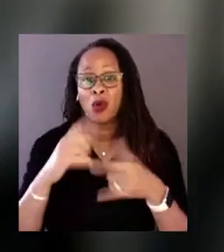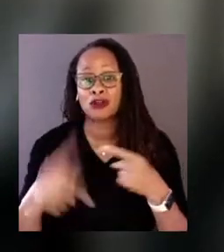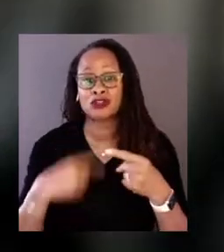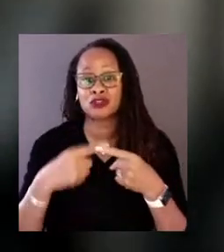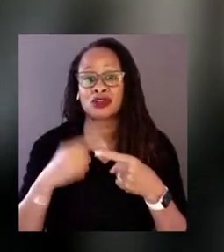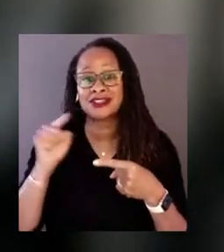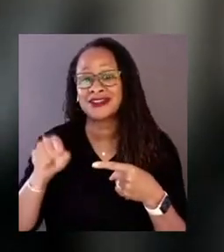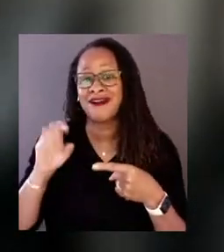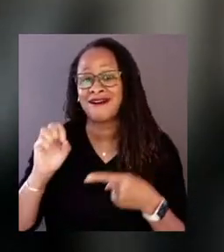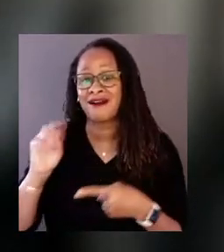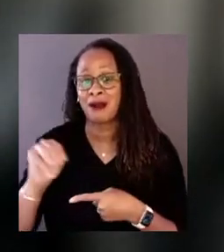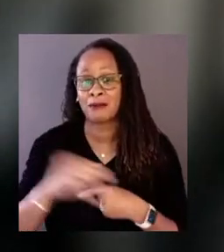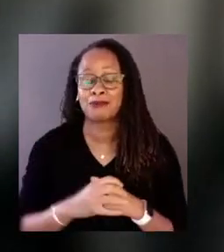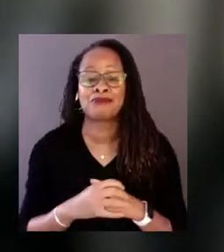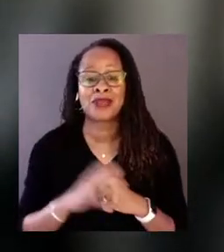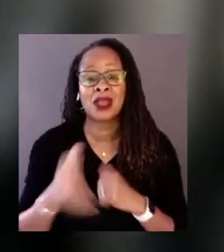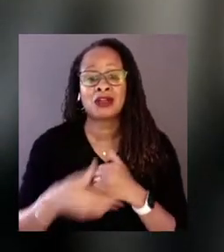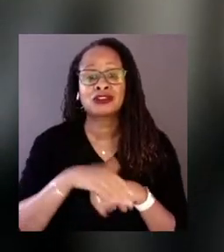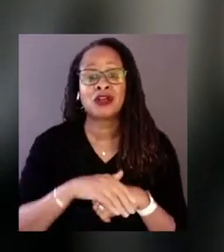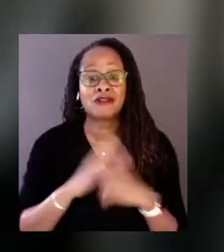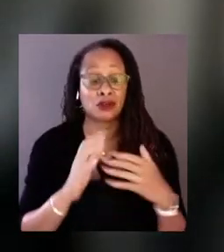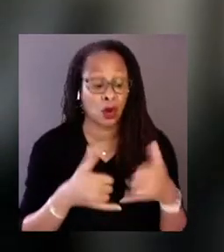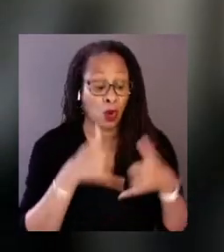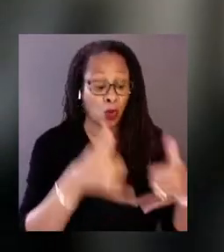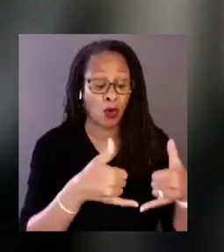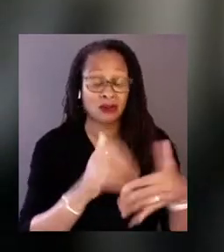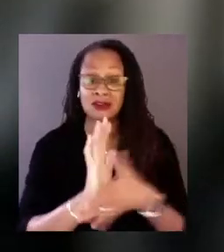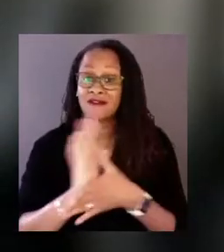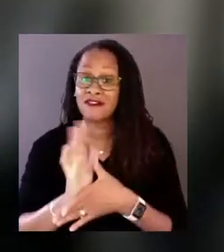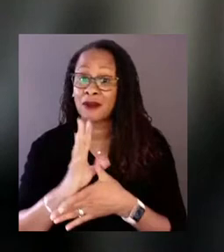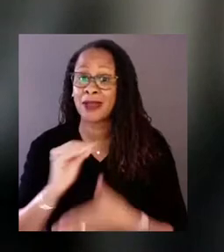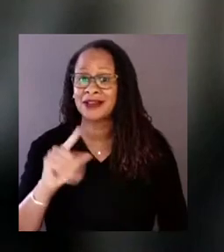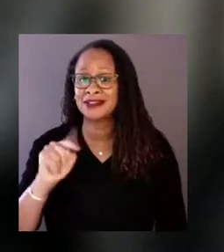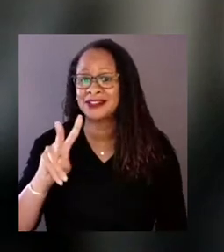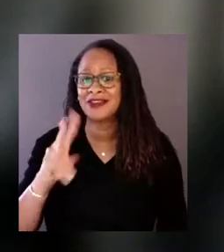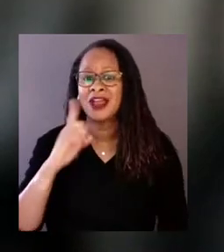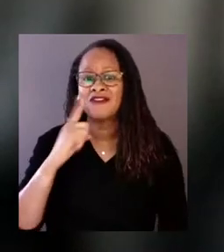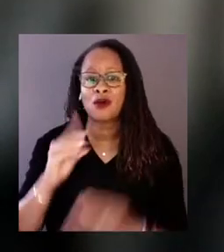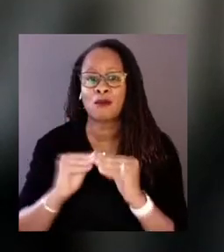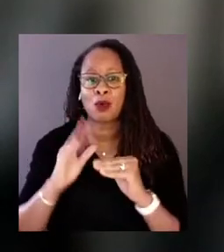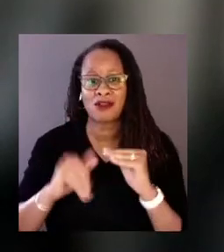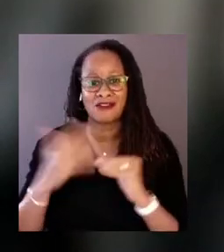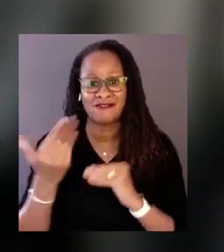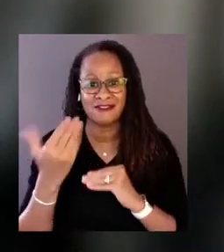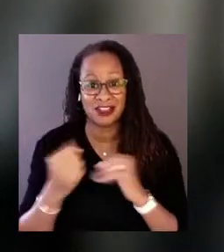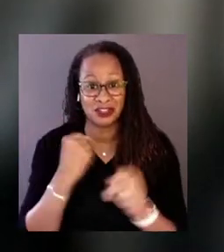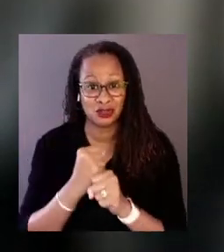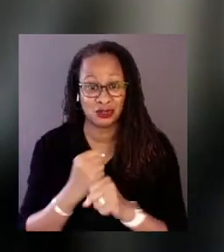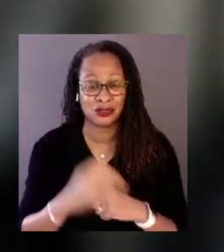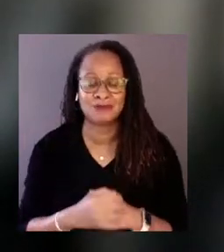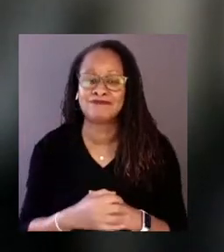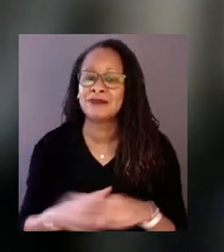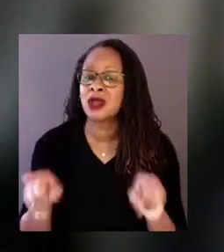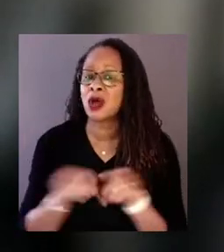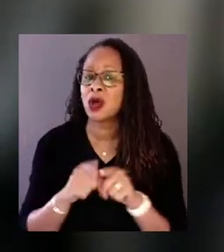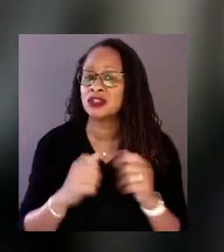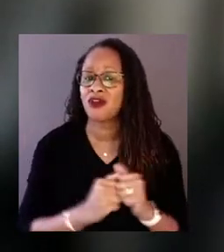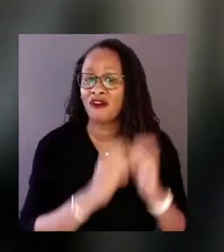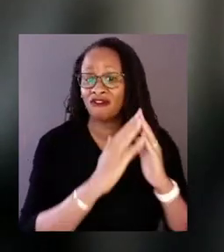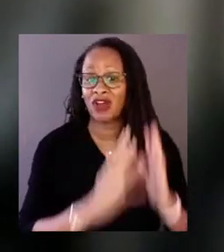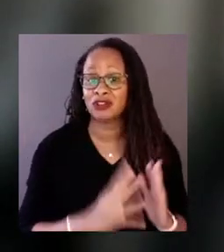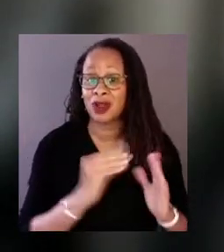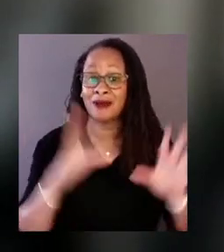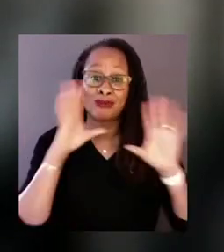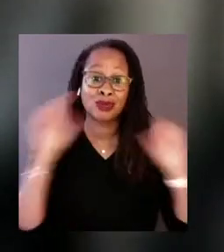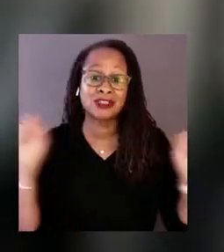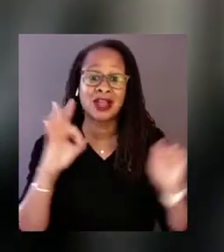awardscircuit.com. He's covered awards, film, and television for more than 15 years. He's also the founder and president of the